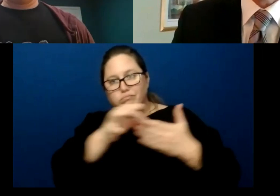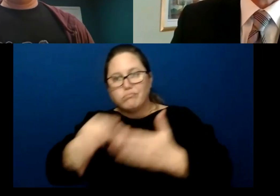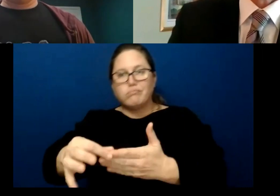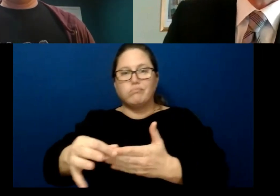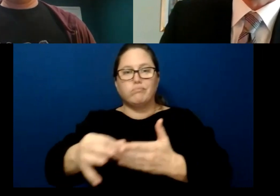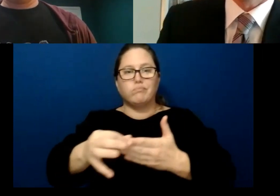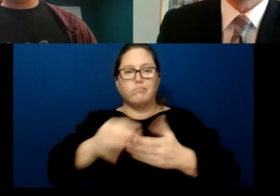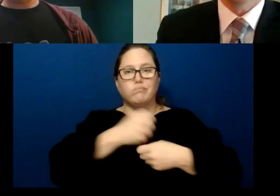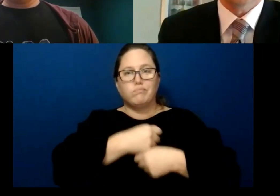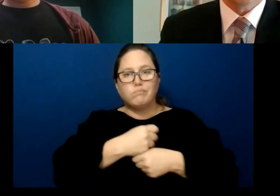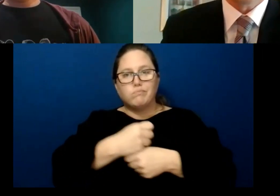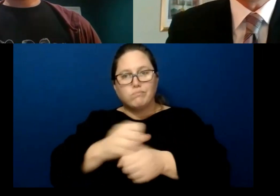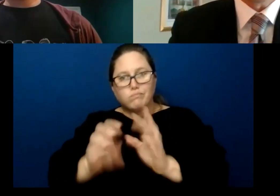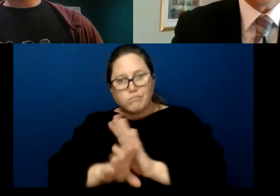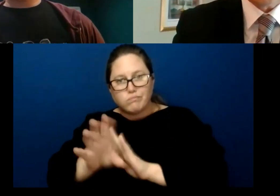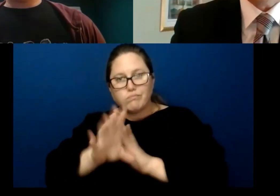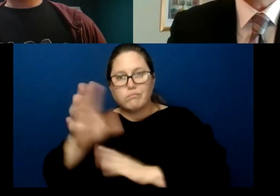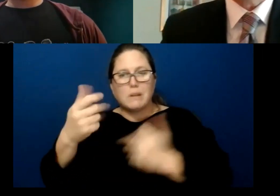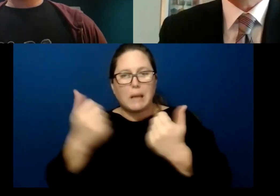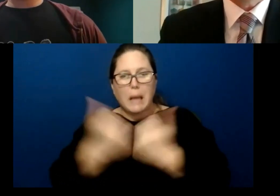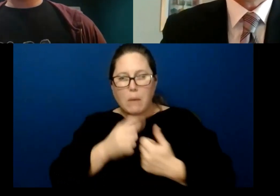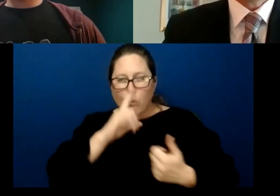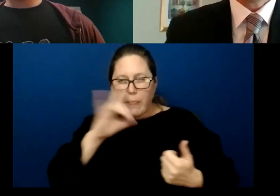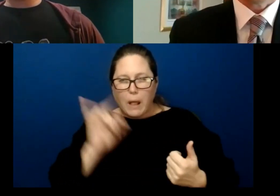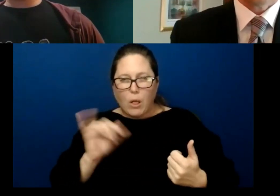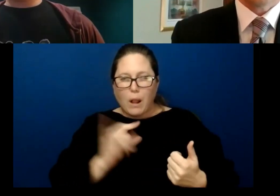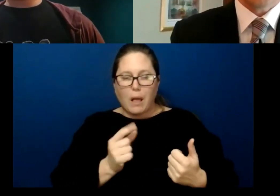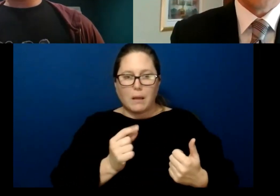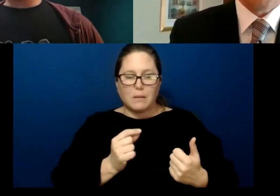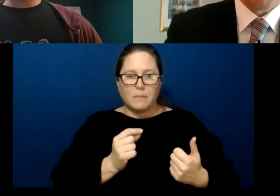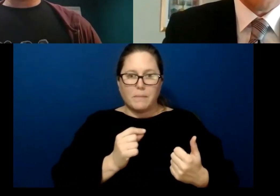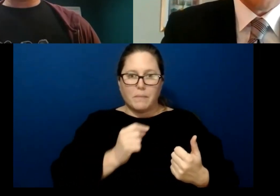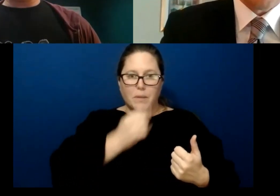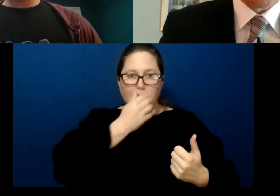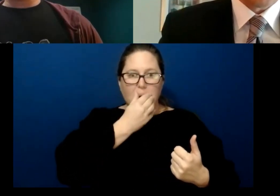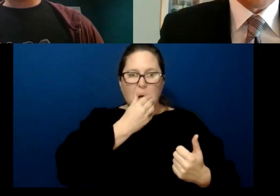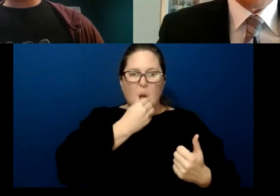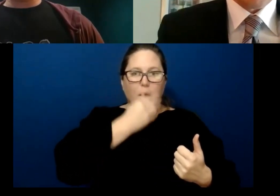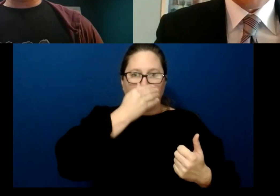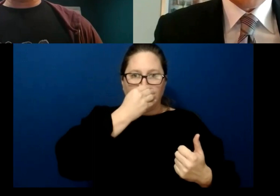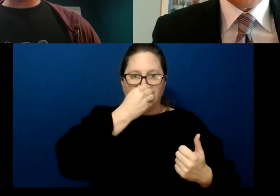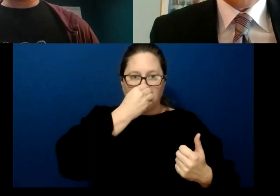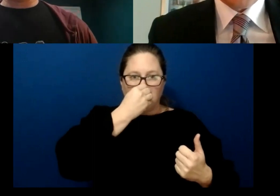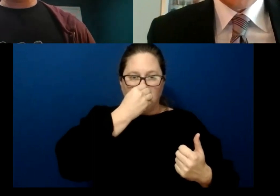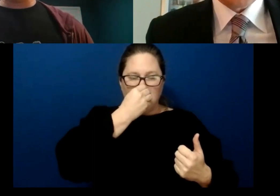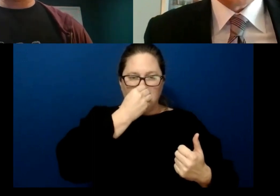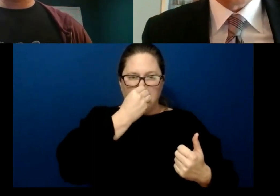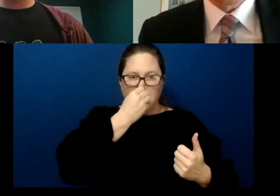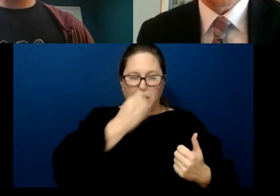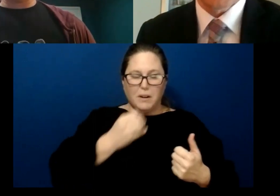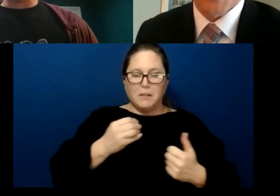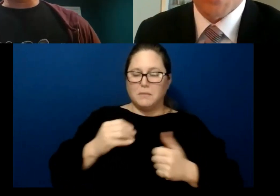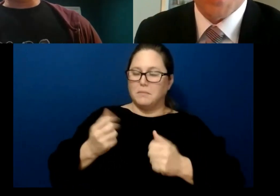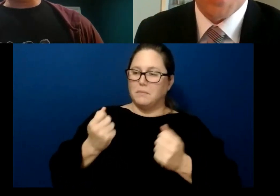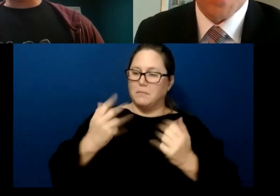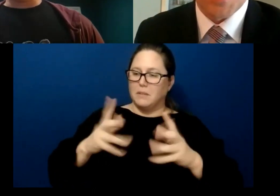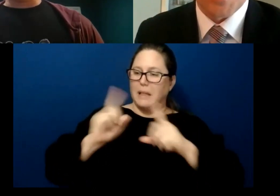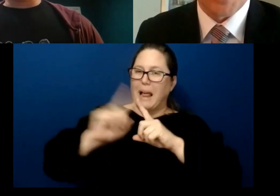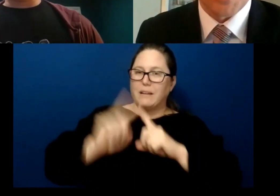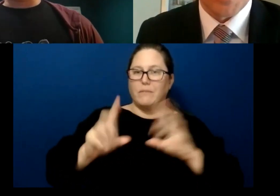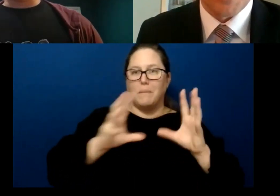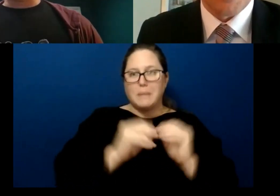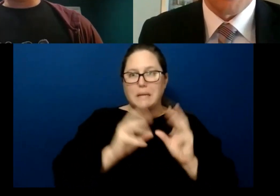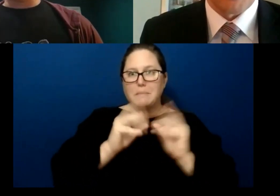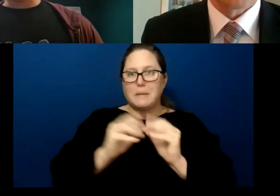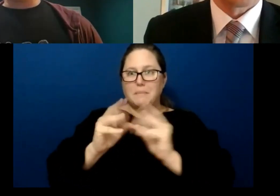consumer preference? Yeah, so that's a good question. There's a lot of different meetings with a lot of different types of folks and a lot of different